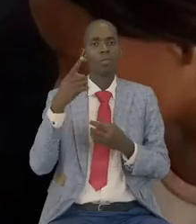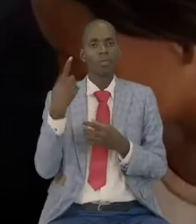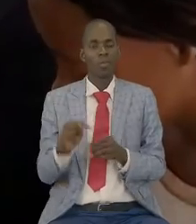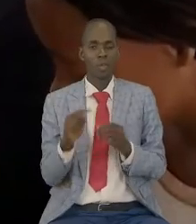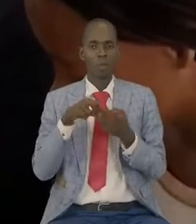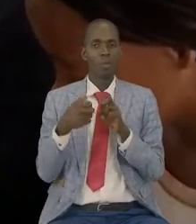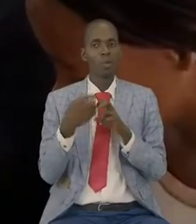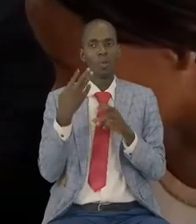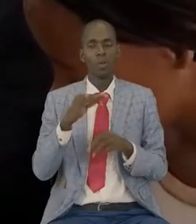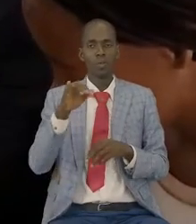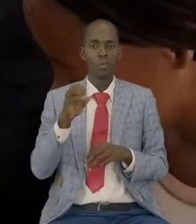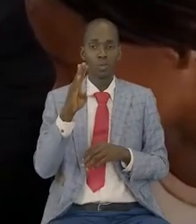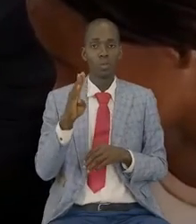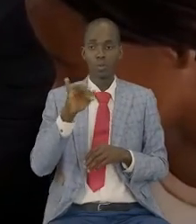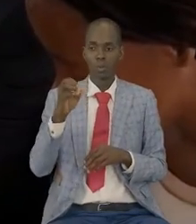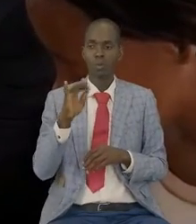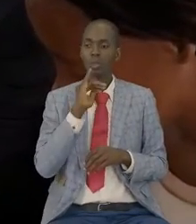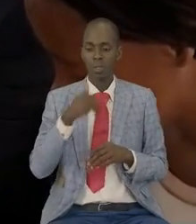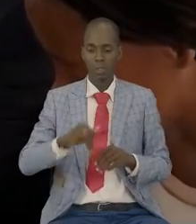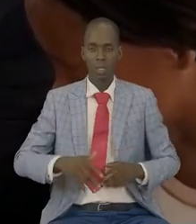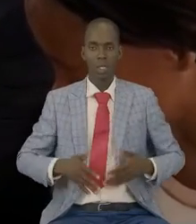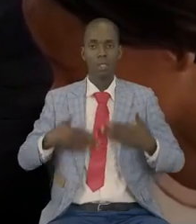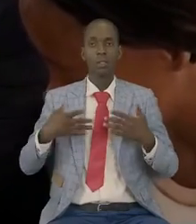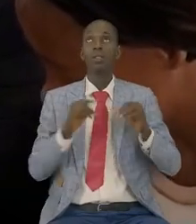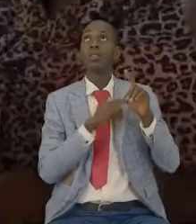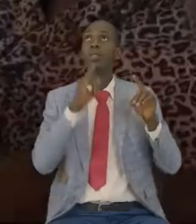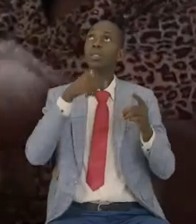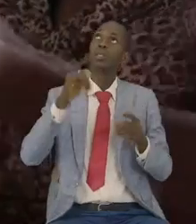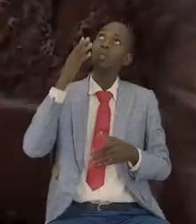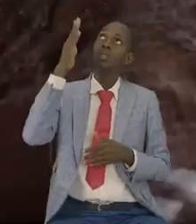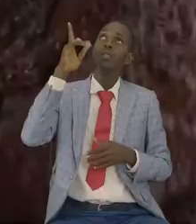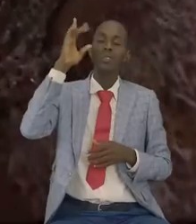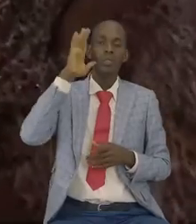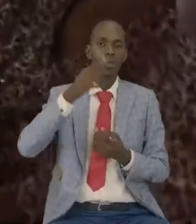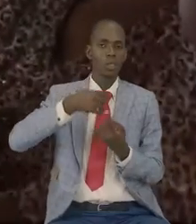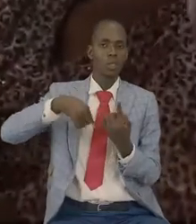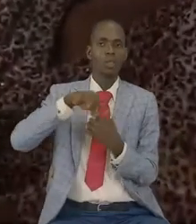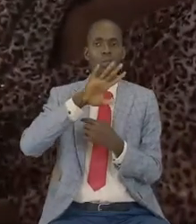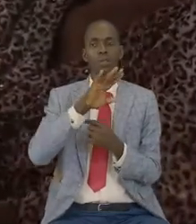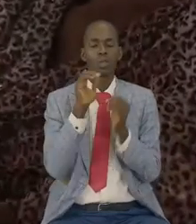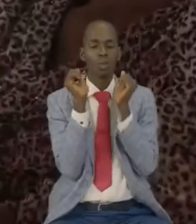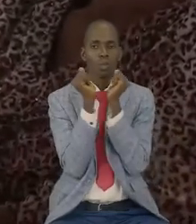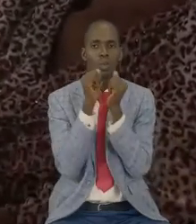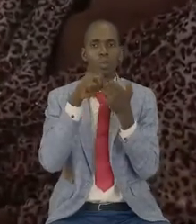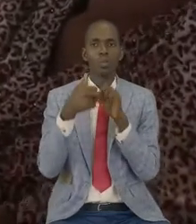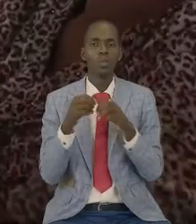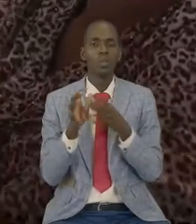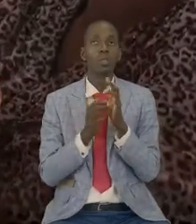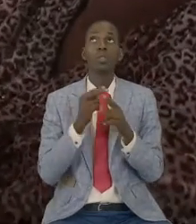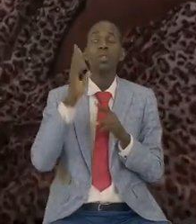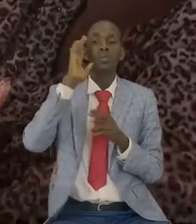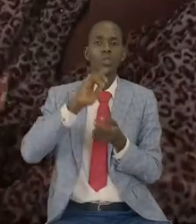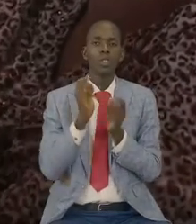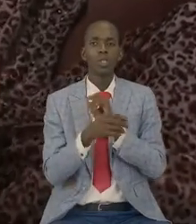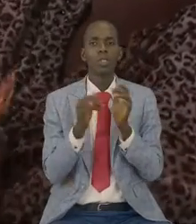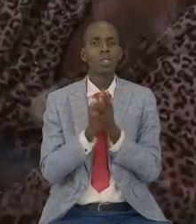Job. He's still alive. It will turn your captivity. Yeah. It will change that bitterness. And it